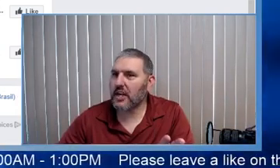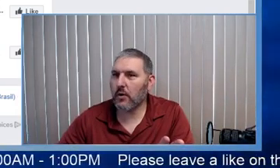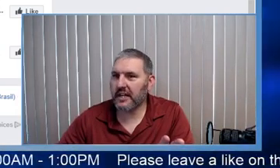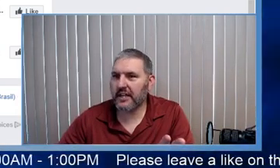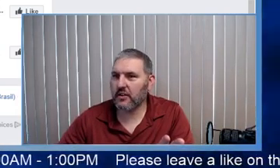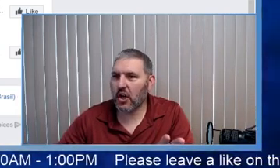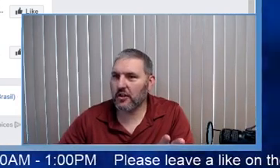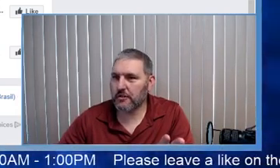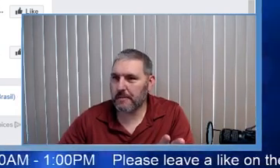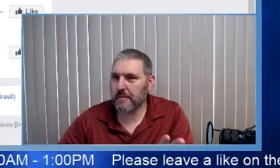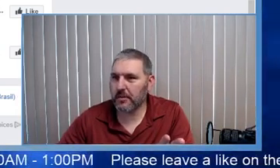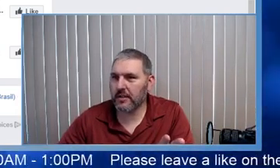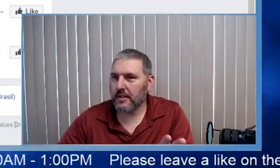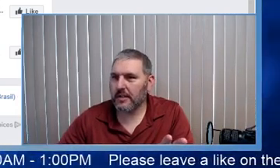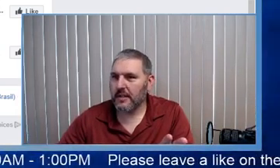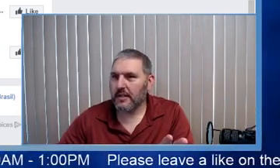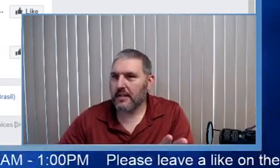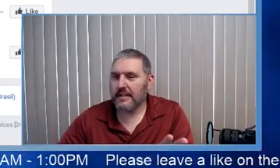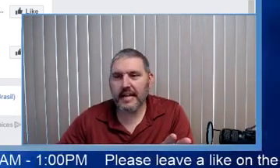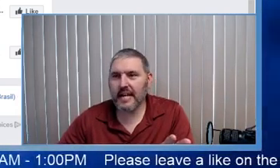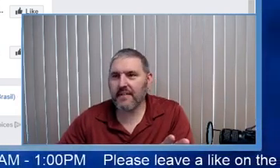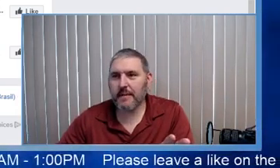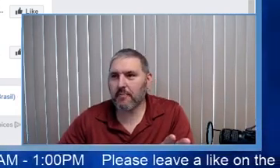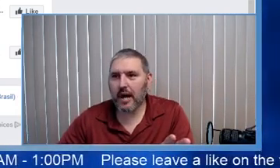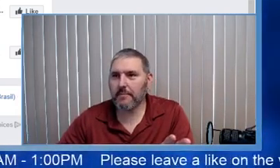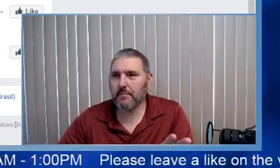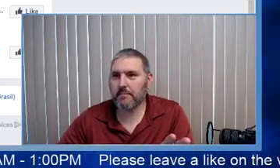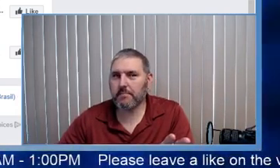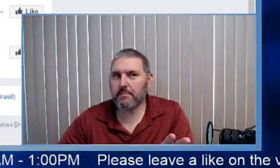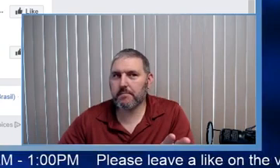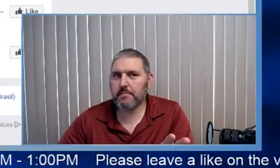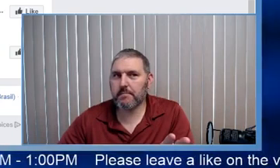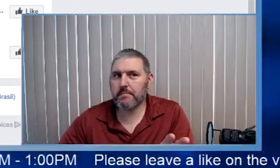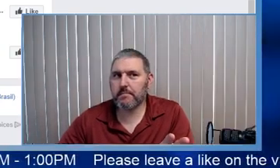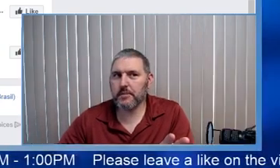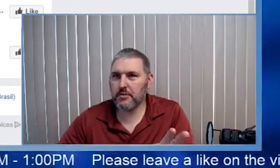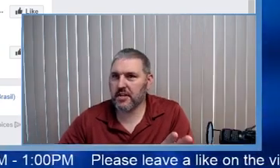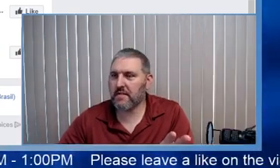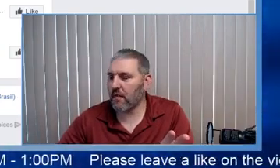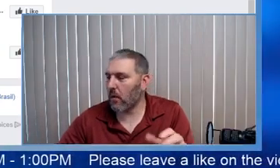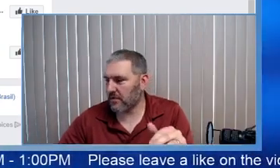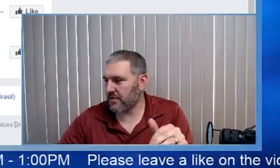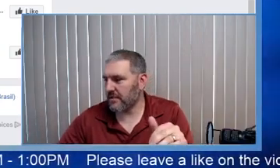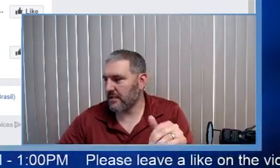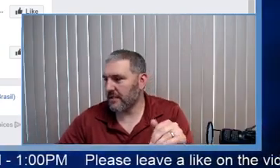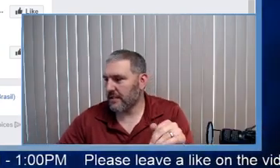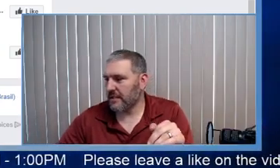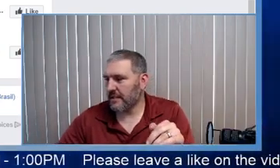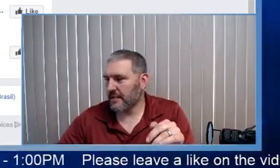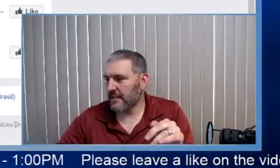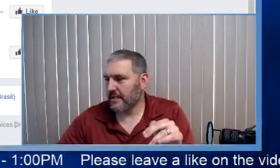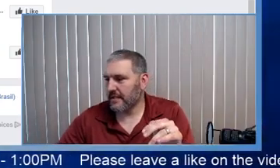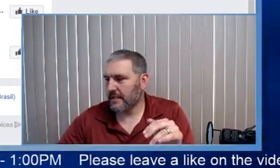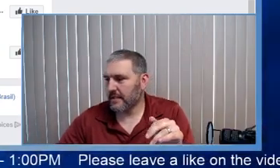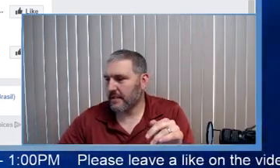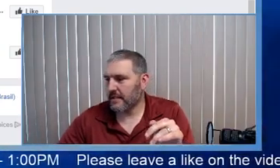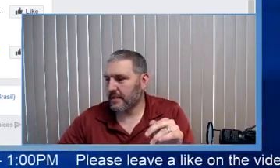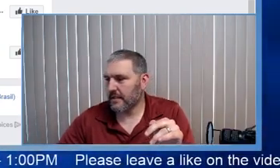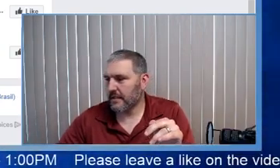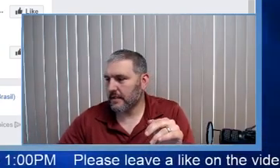firebombed Waco and killed all those people, they didn't have any problem using force.